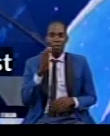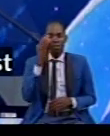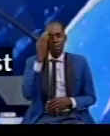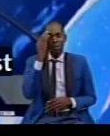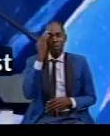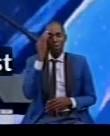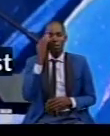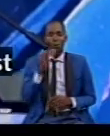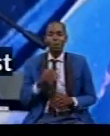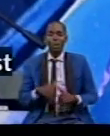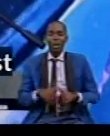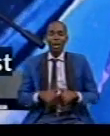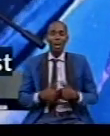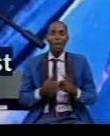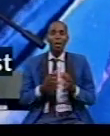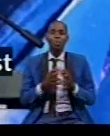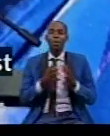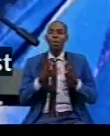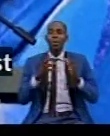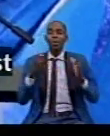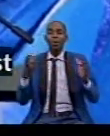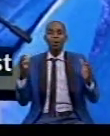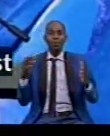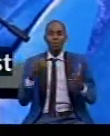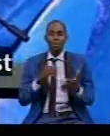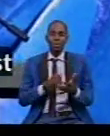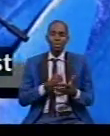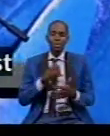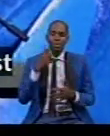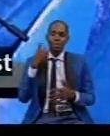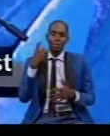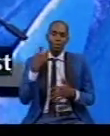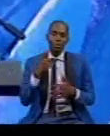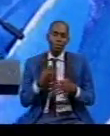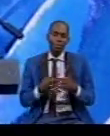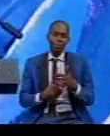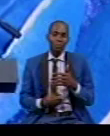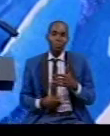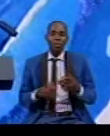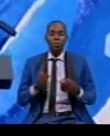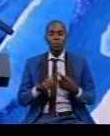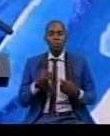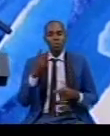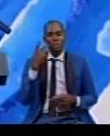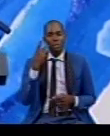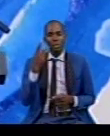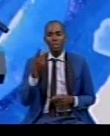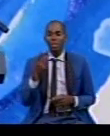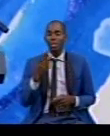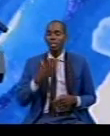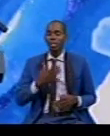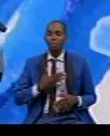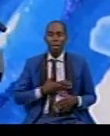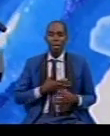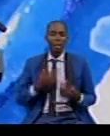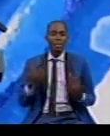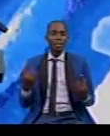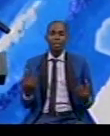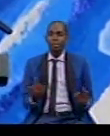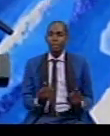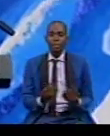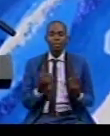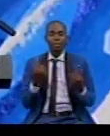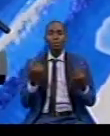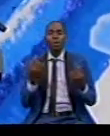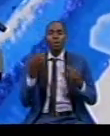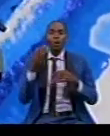reigns over the repentant, and He reigns over the righteous, the people who allow Christ to walk in